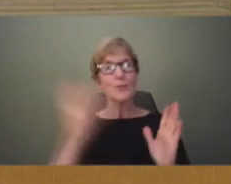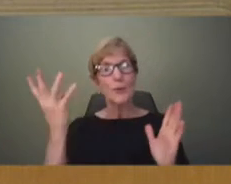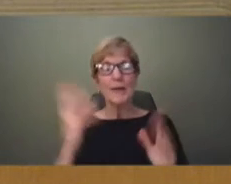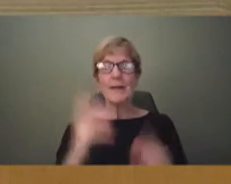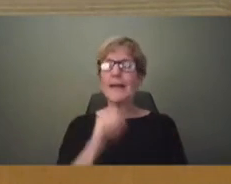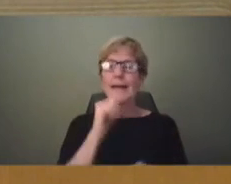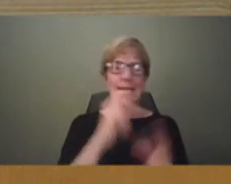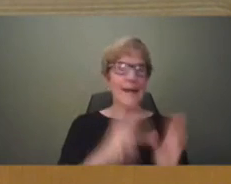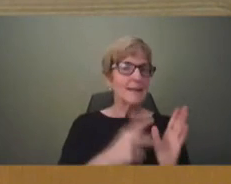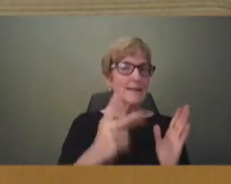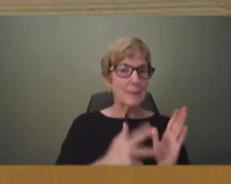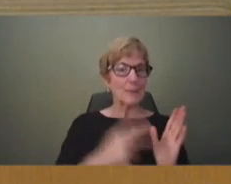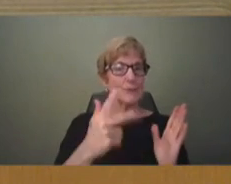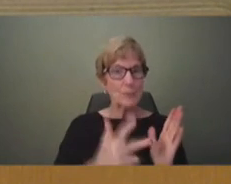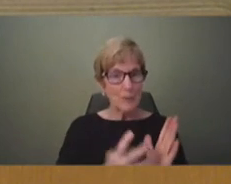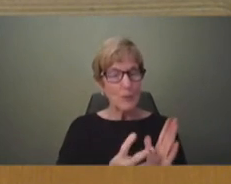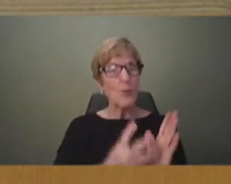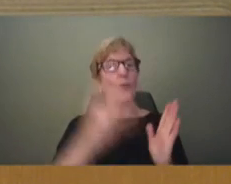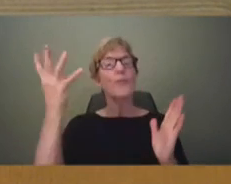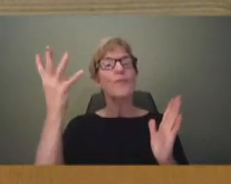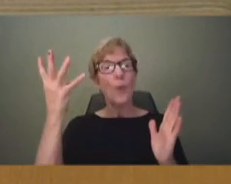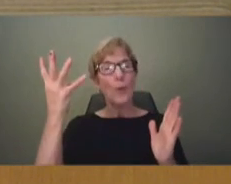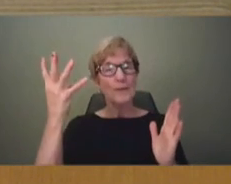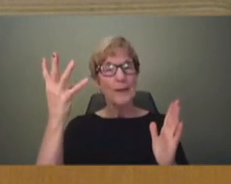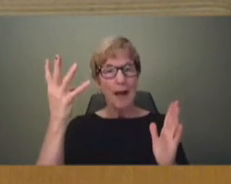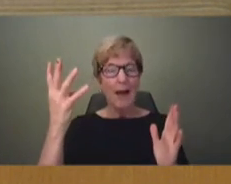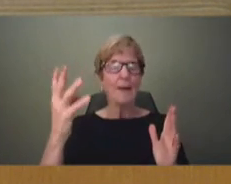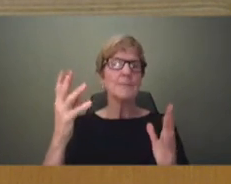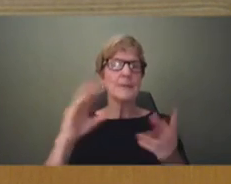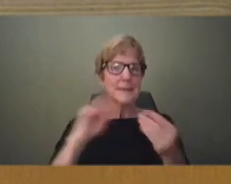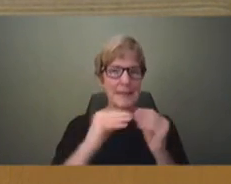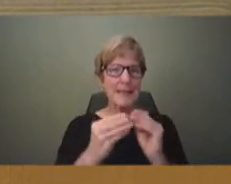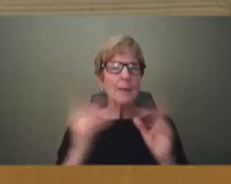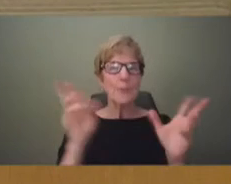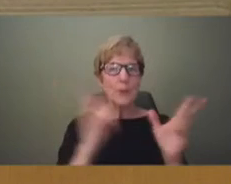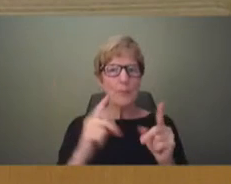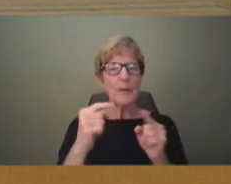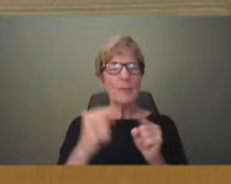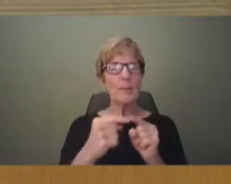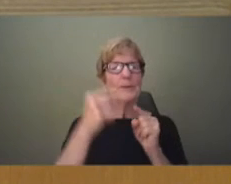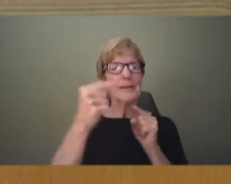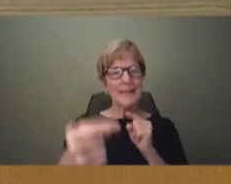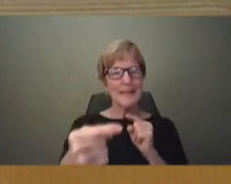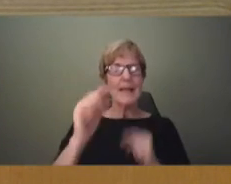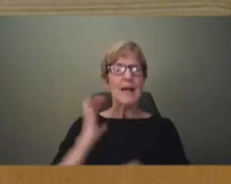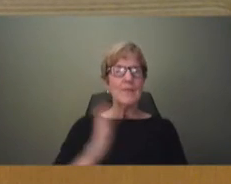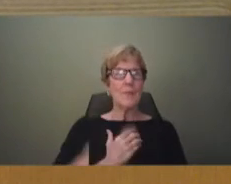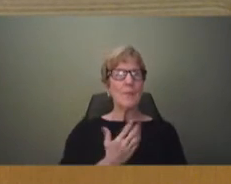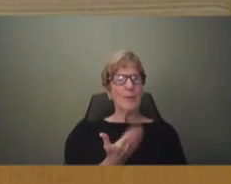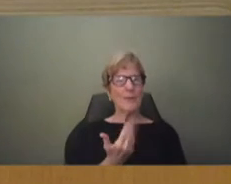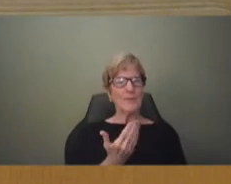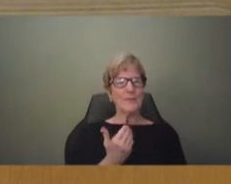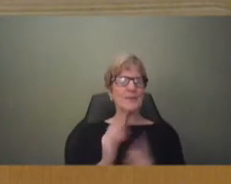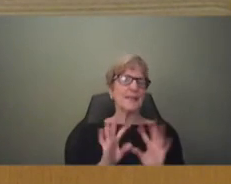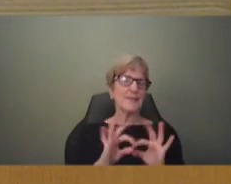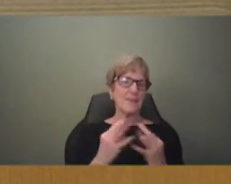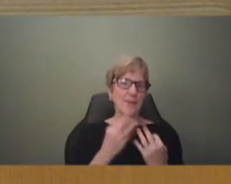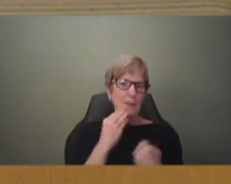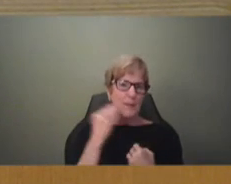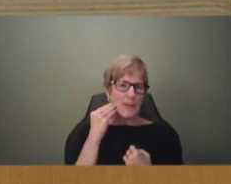not tripling but quadrupling the amount of people who would live across from our 15 family homes uh on har